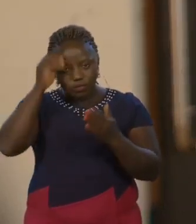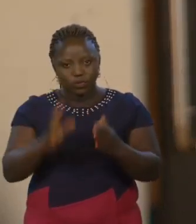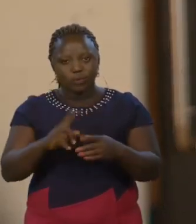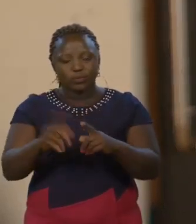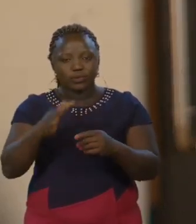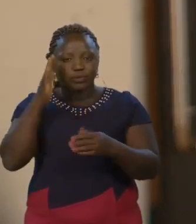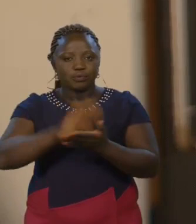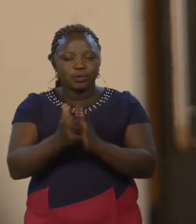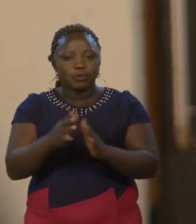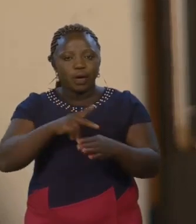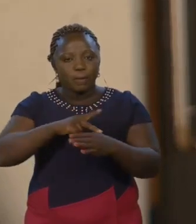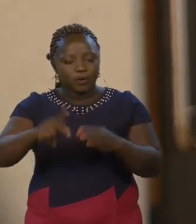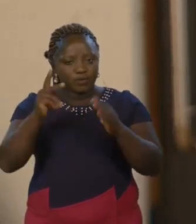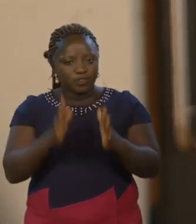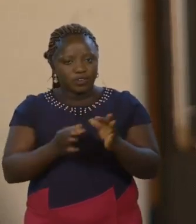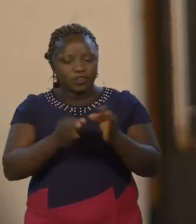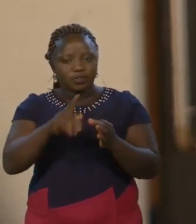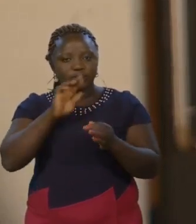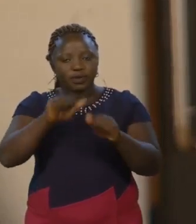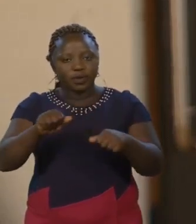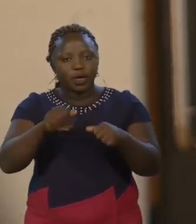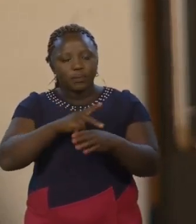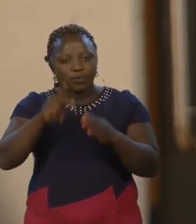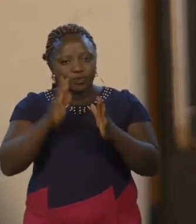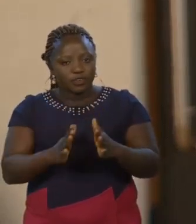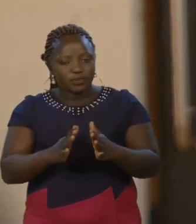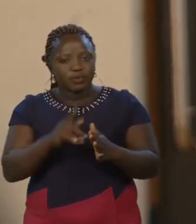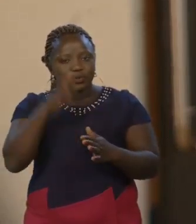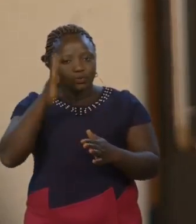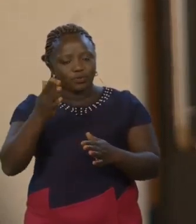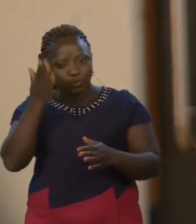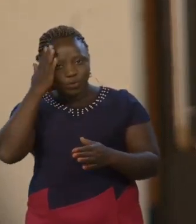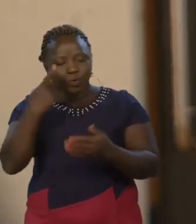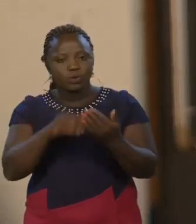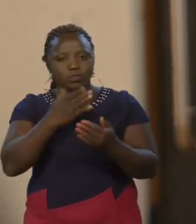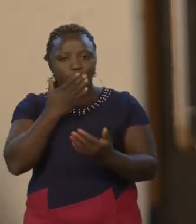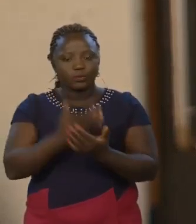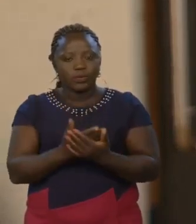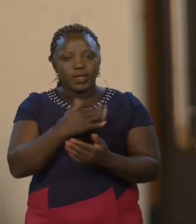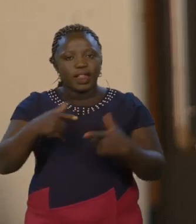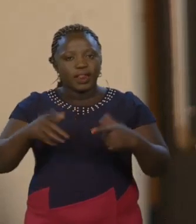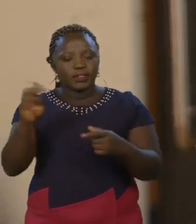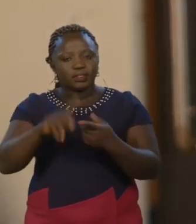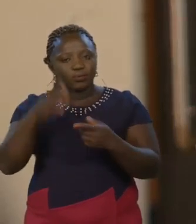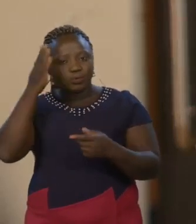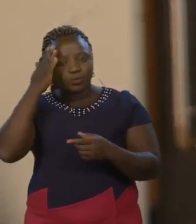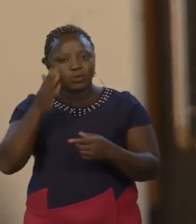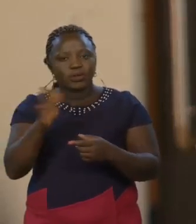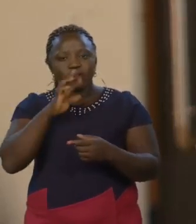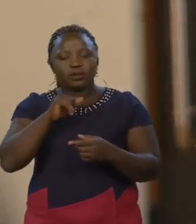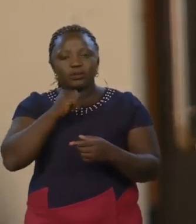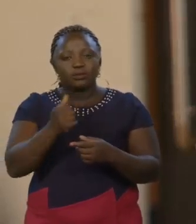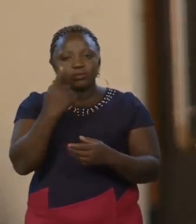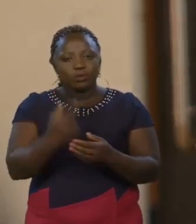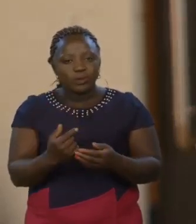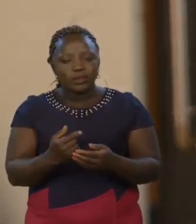coming professionals in the field. Now, if you're a professional, you are not able to prophesize what exactly is good. And letting them to know that they are not only